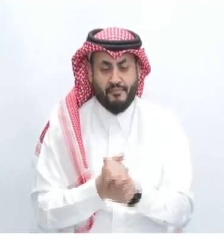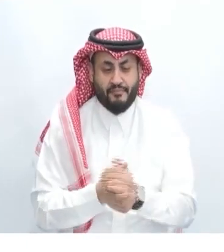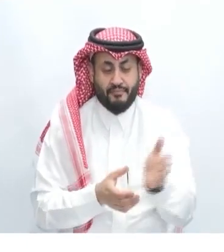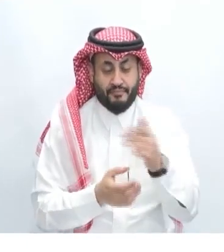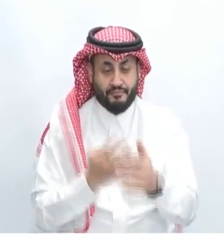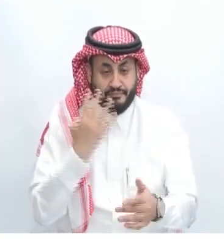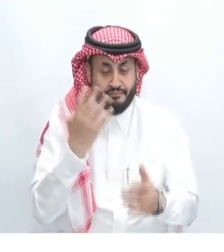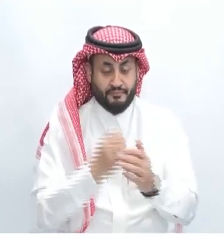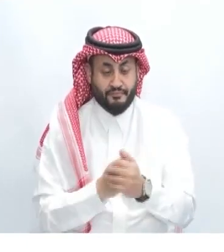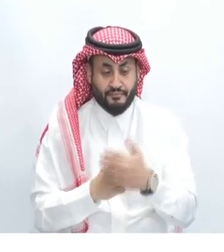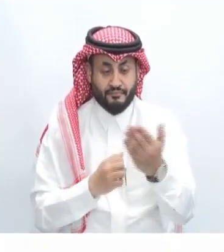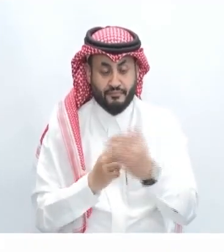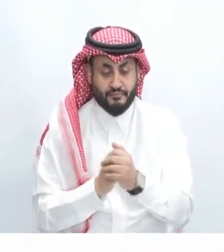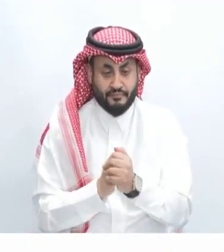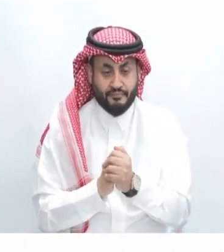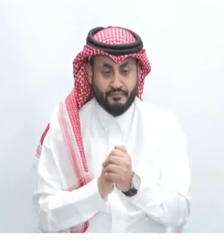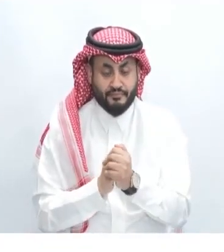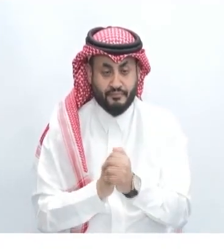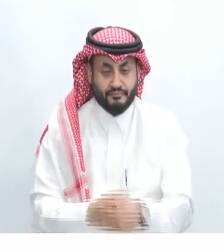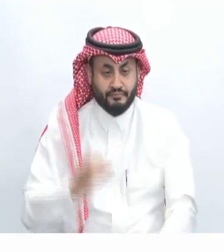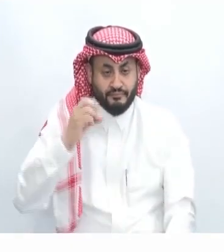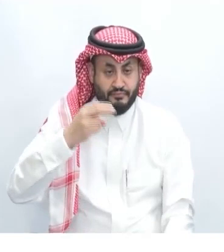Number four, chimpanzees.